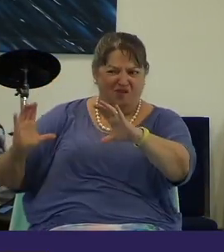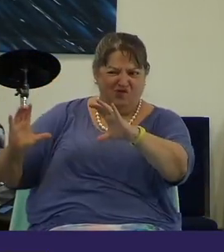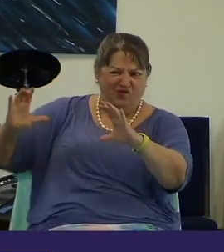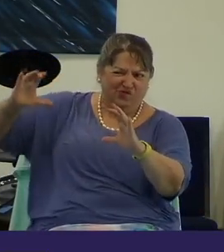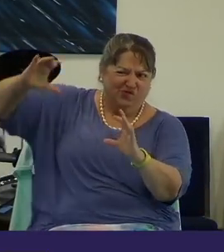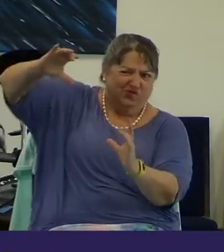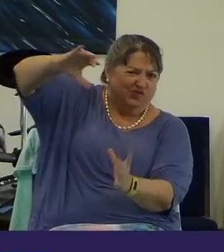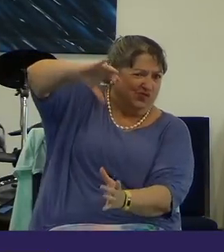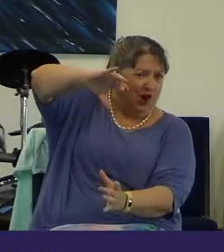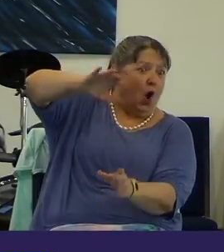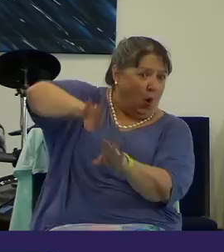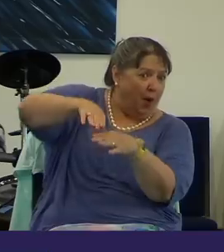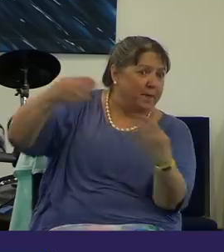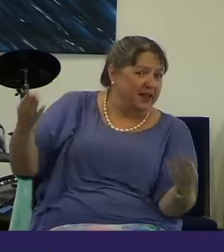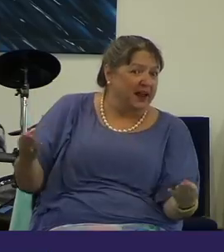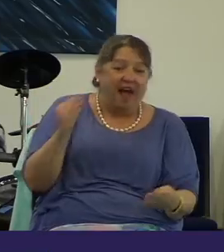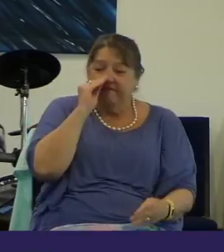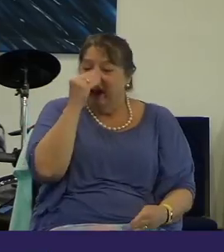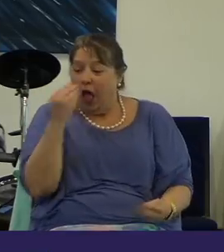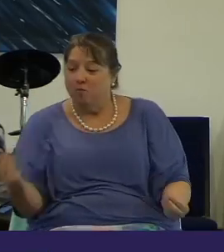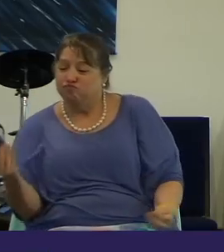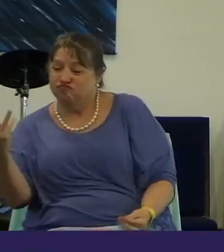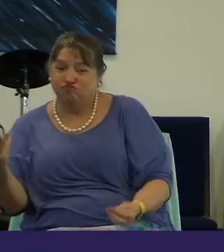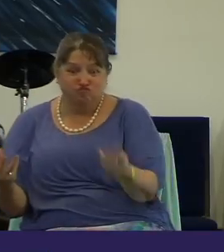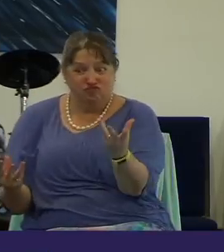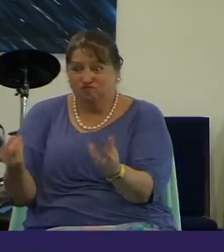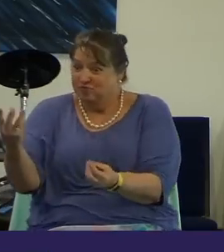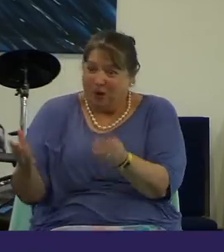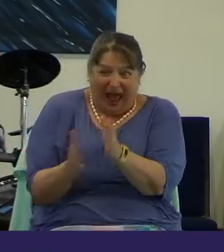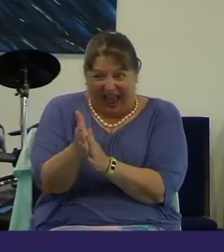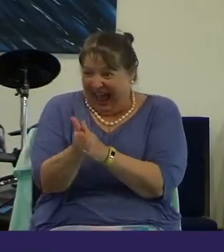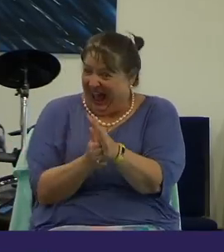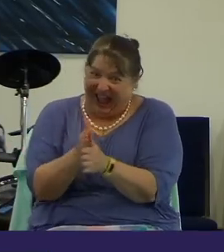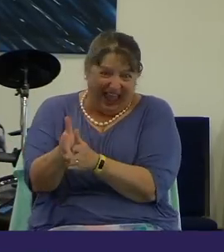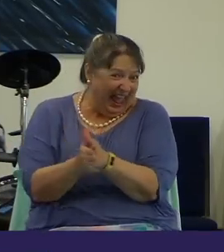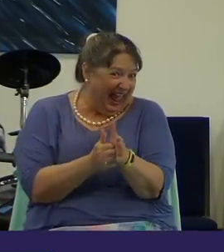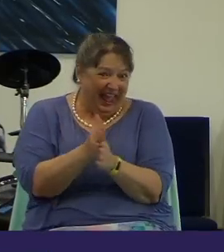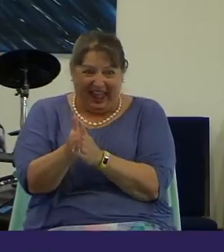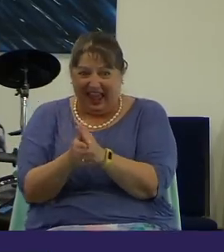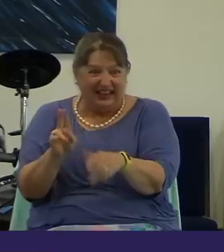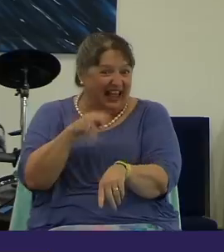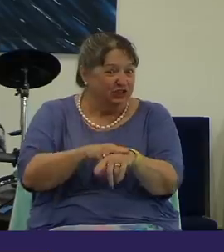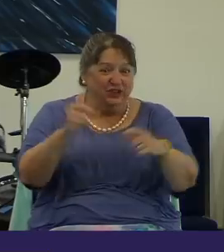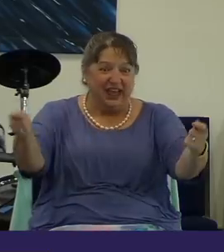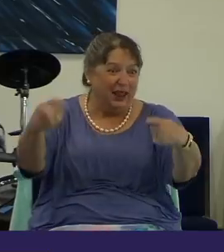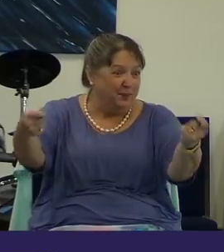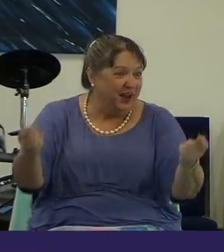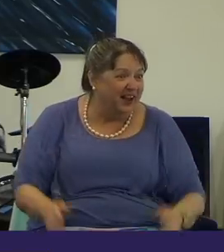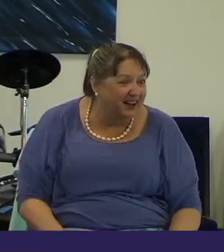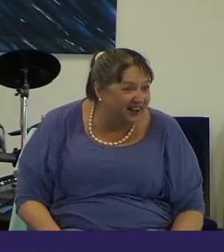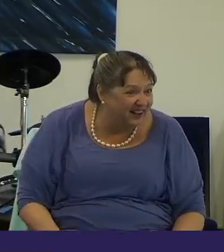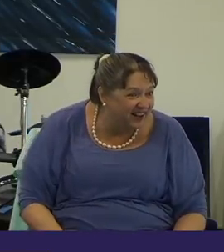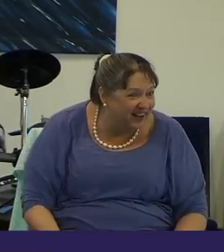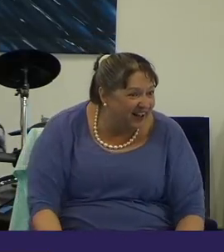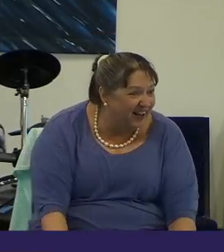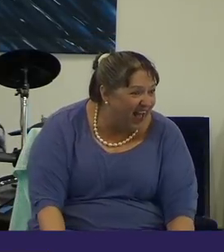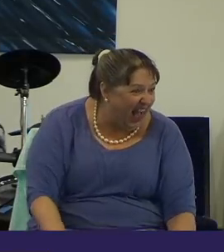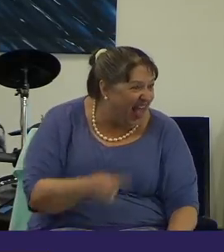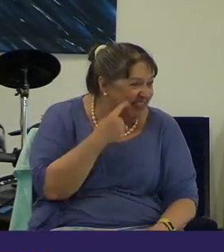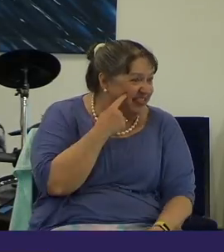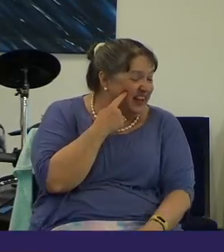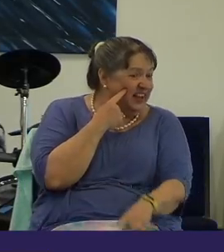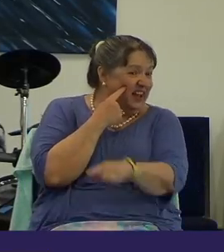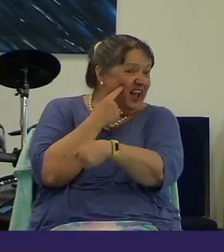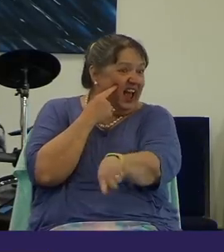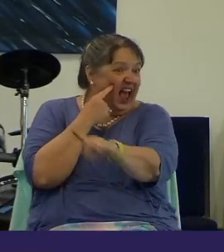was open, the flowers began to blossom quicker and bigger and fuller. I would imagine that